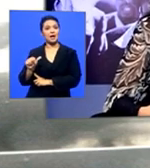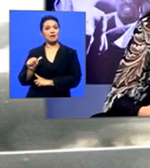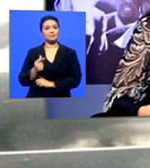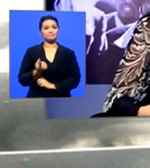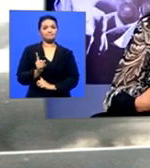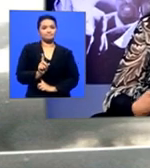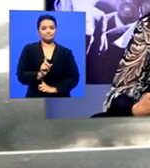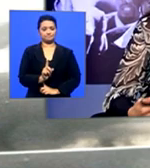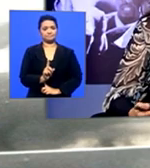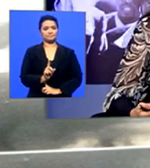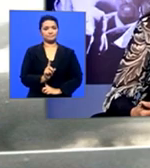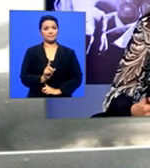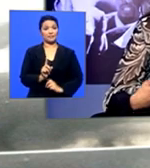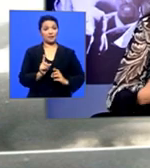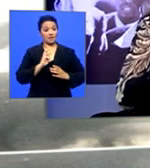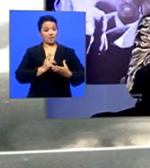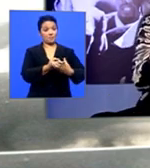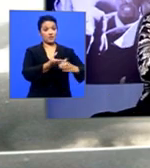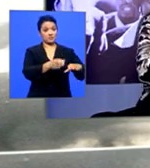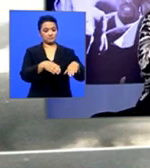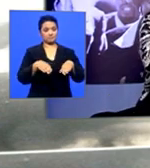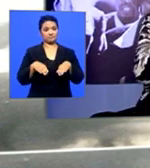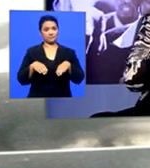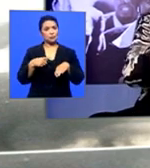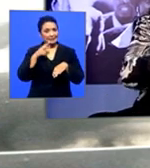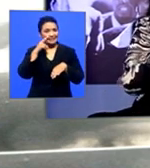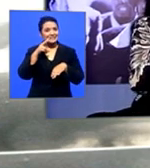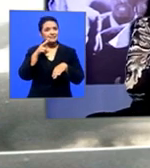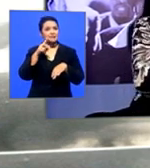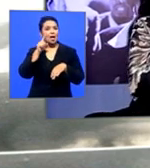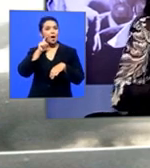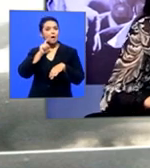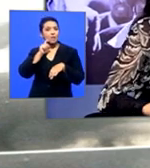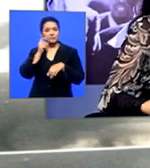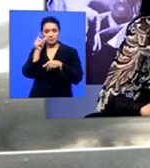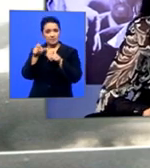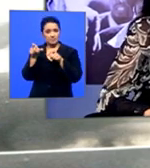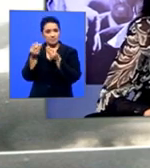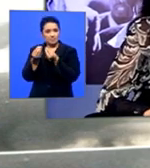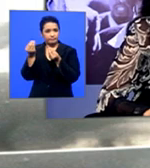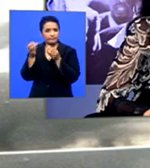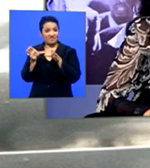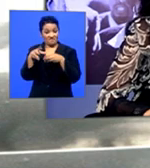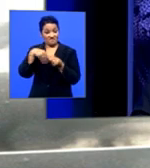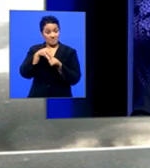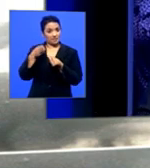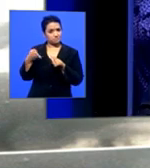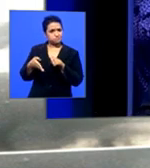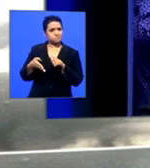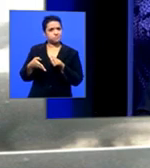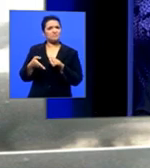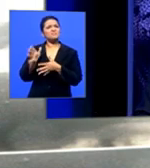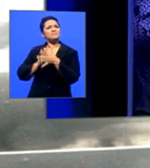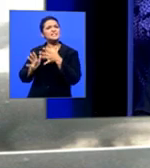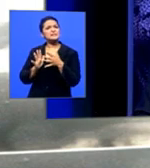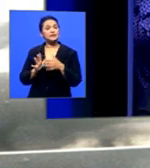single morning to welcome the body. We've seen the elders of the clans. Talk us through what actually happens. Yes,